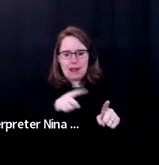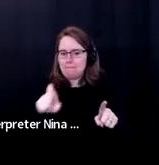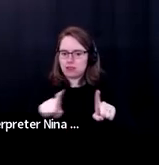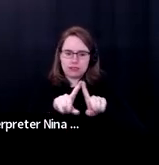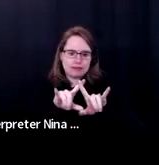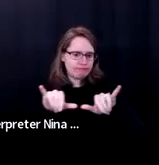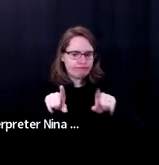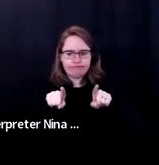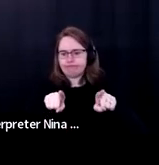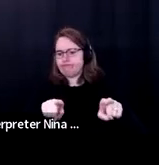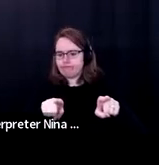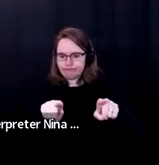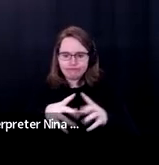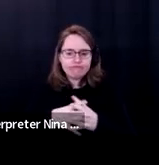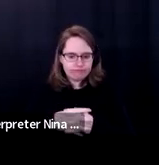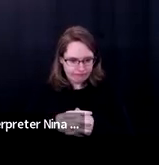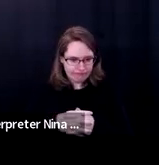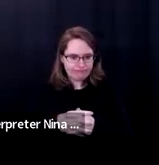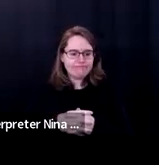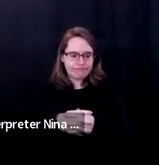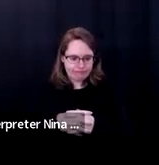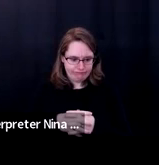of them successfully.